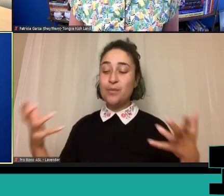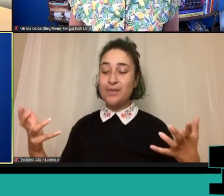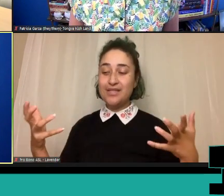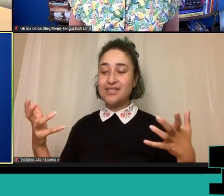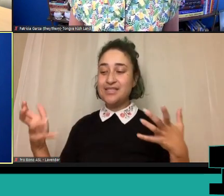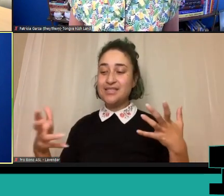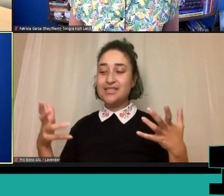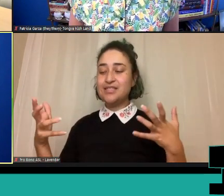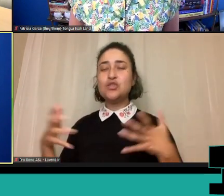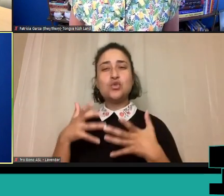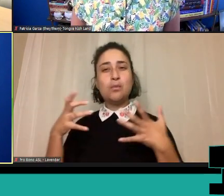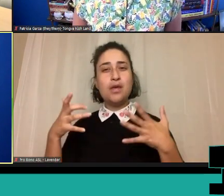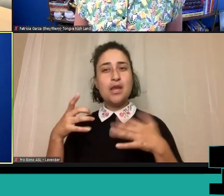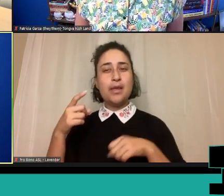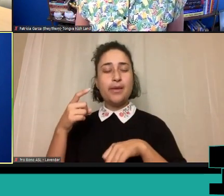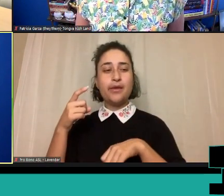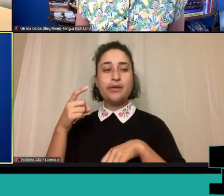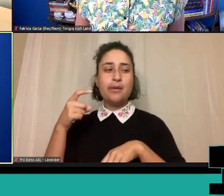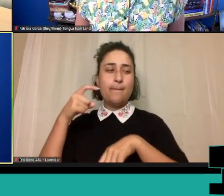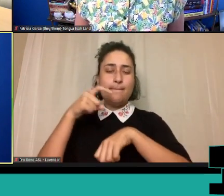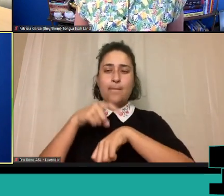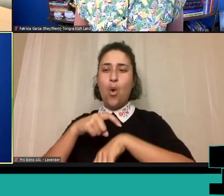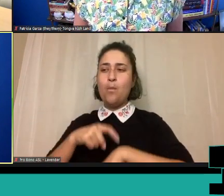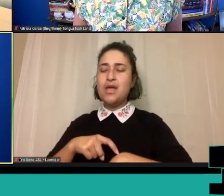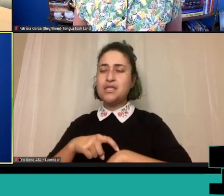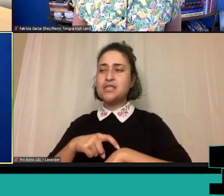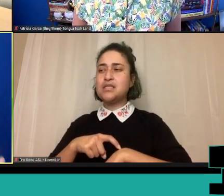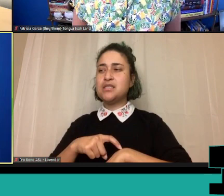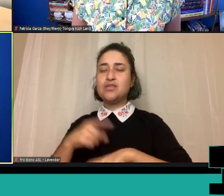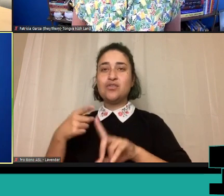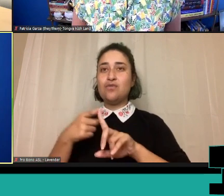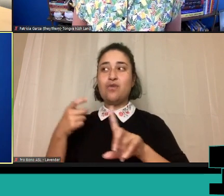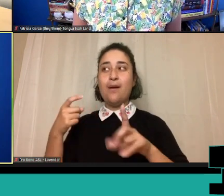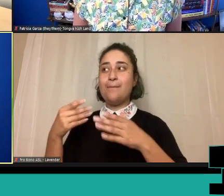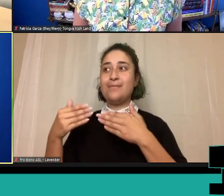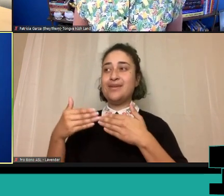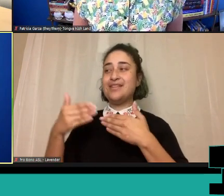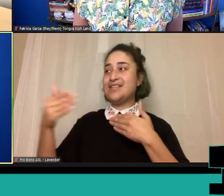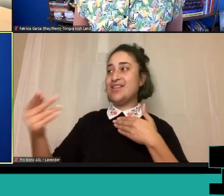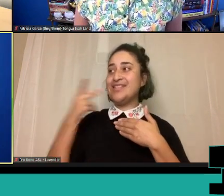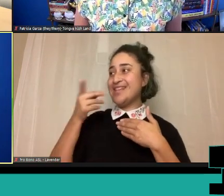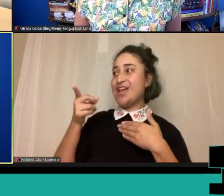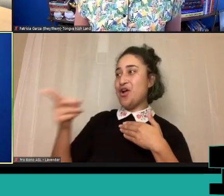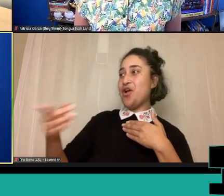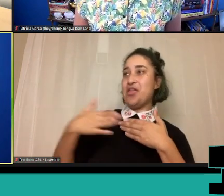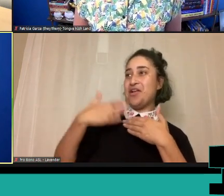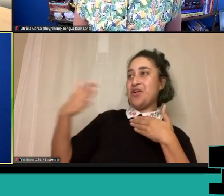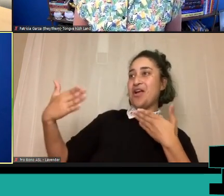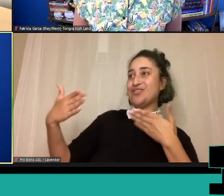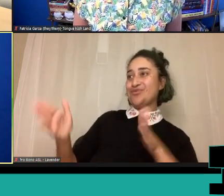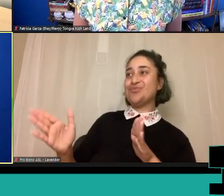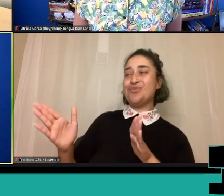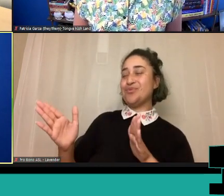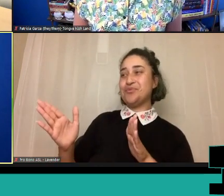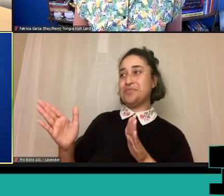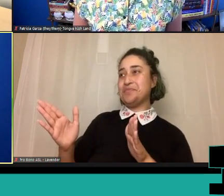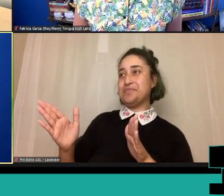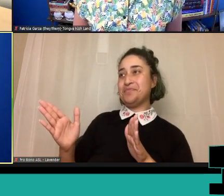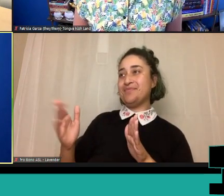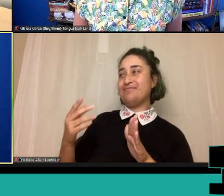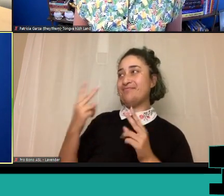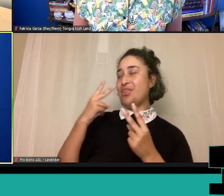there are so many moments just from a distance, from seeing her across the room, that really